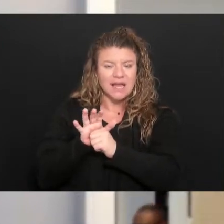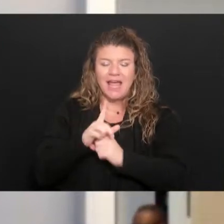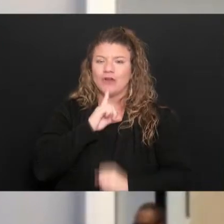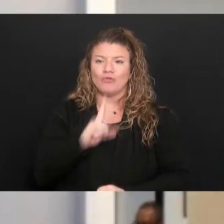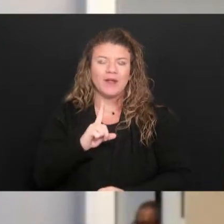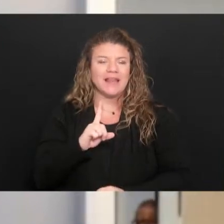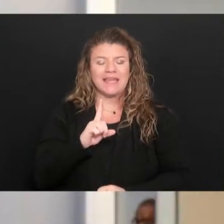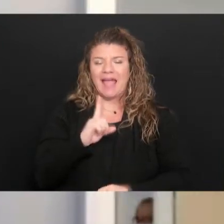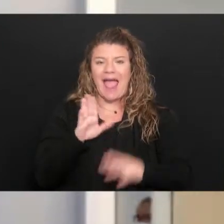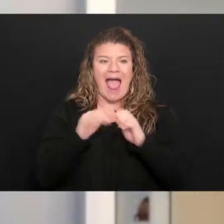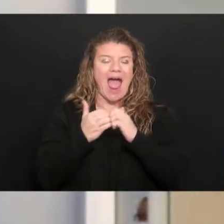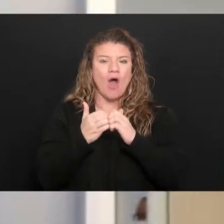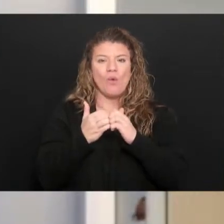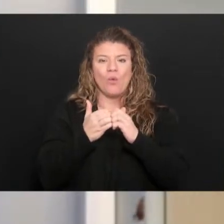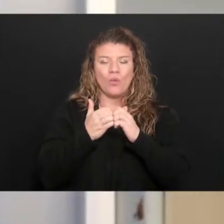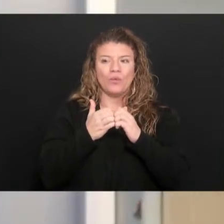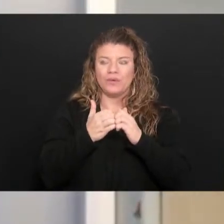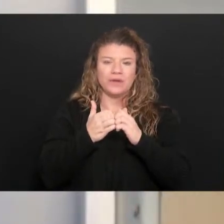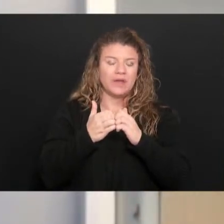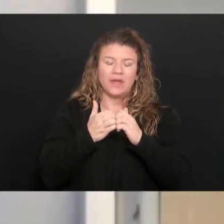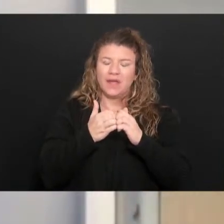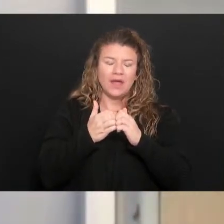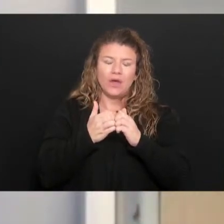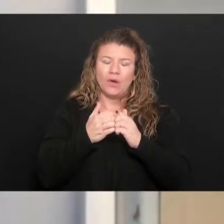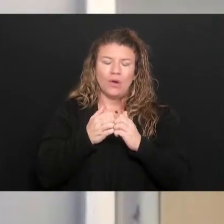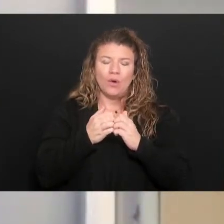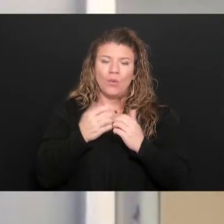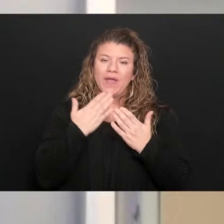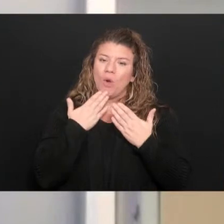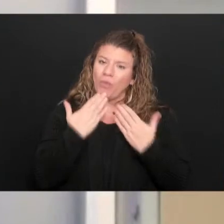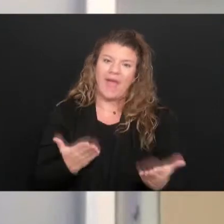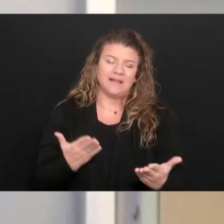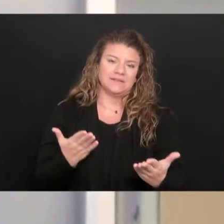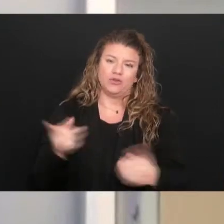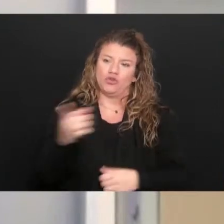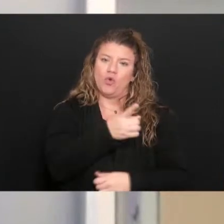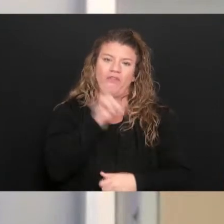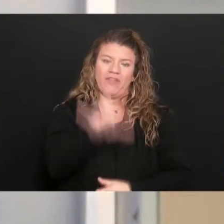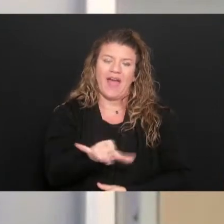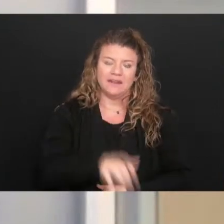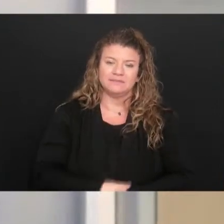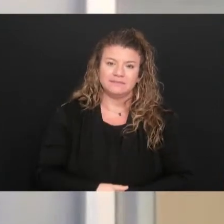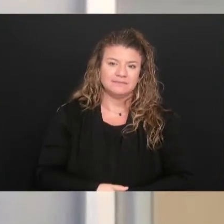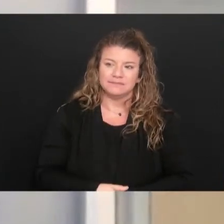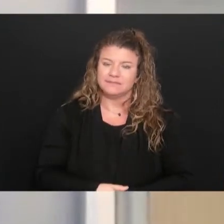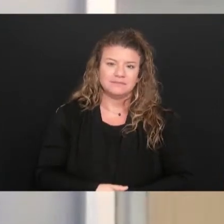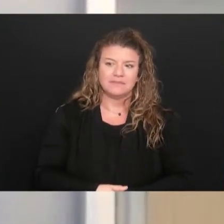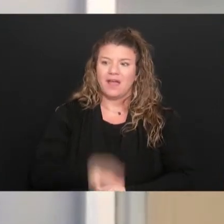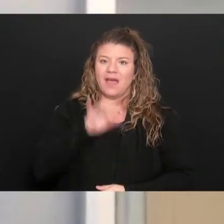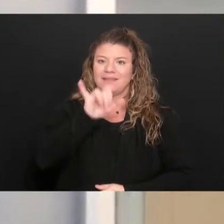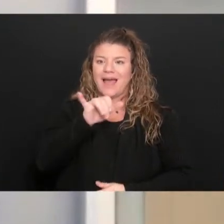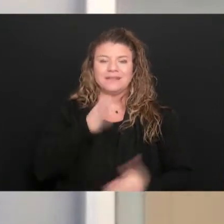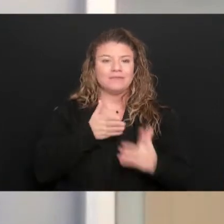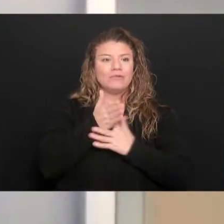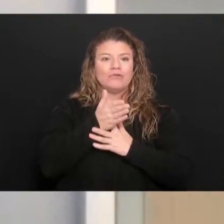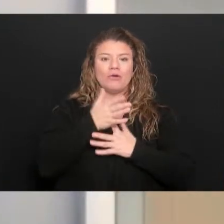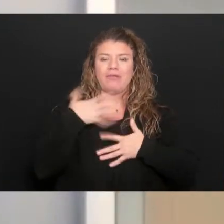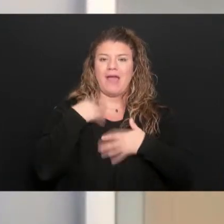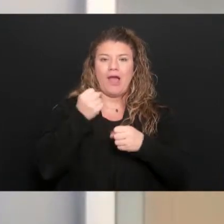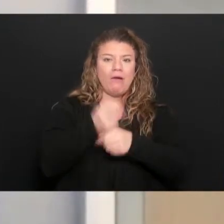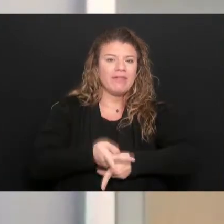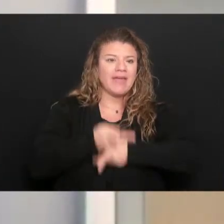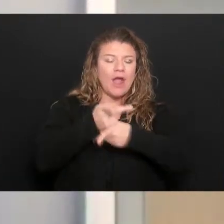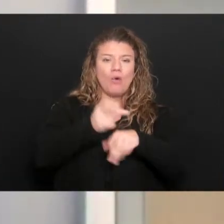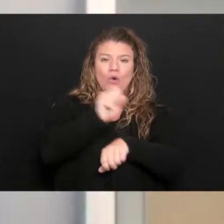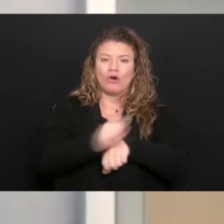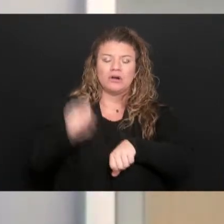we really owe a lot of thanks to you for that. And that extends to the healthcare workers in general in the whole